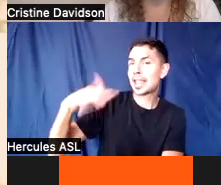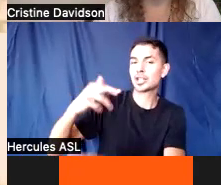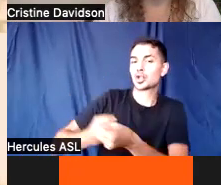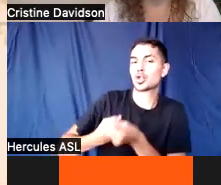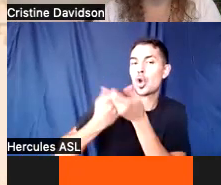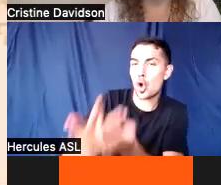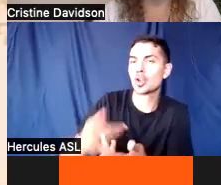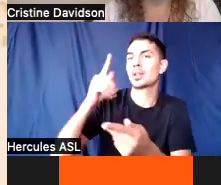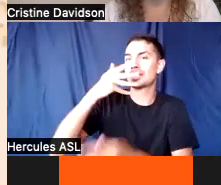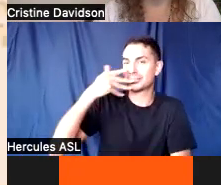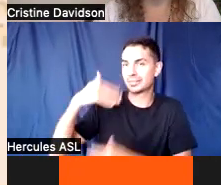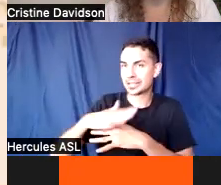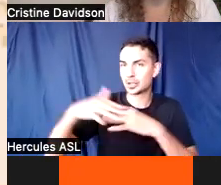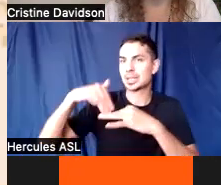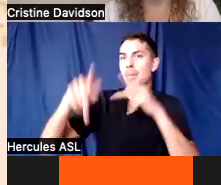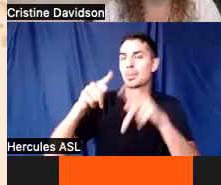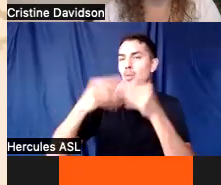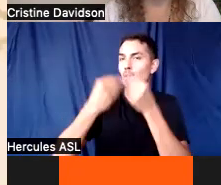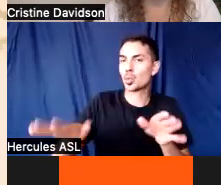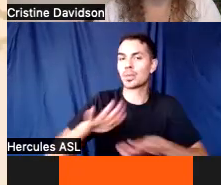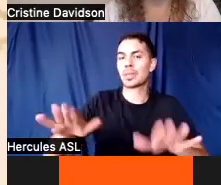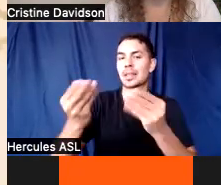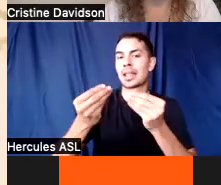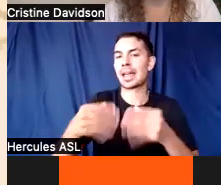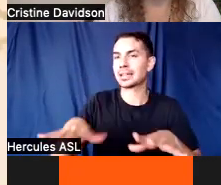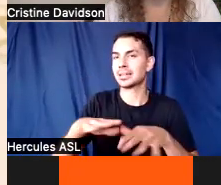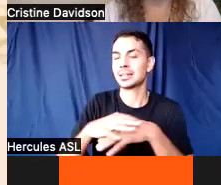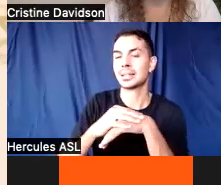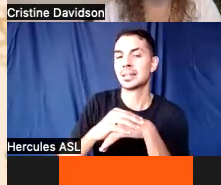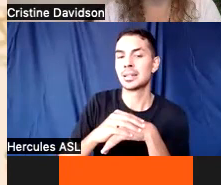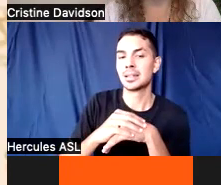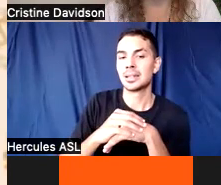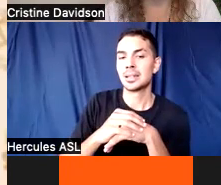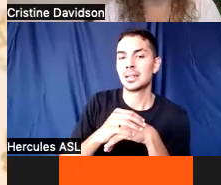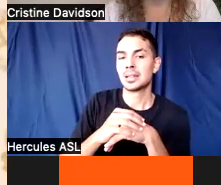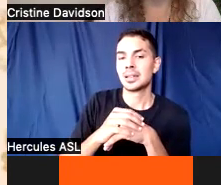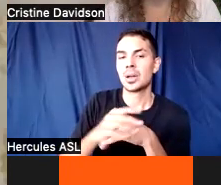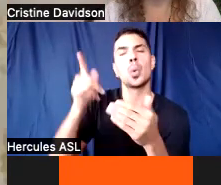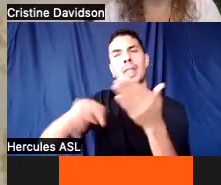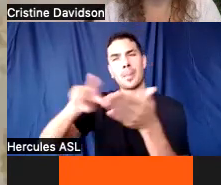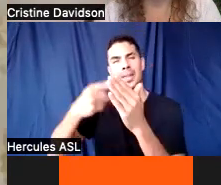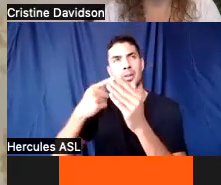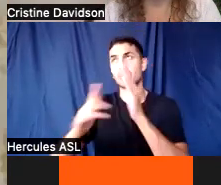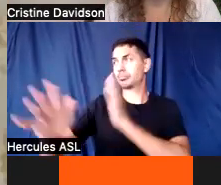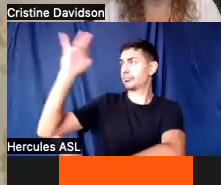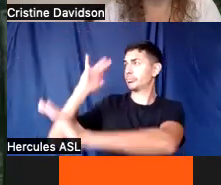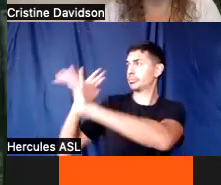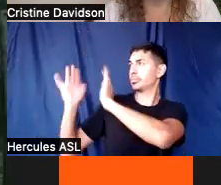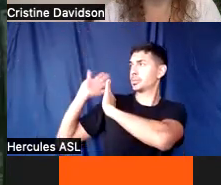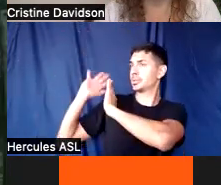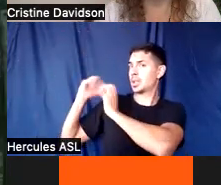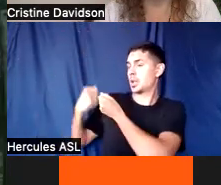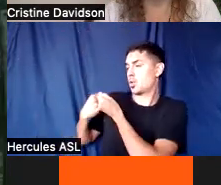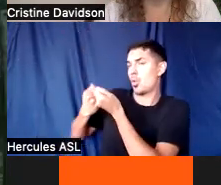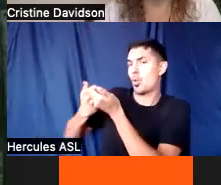be a peacemaker today in a world where the present is defined by the violence of the past? My grandfather, who